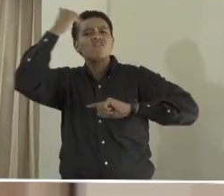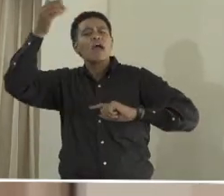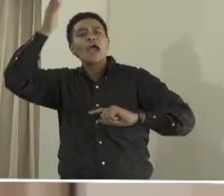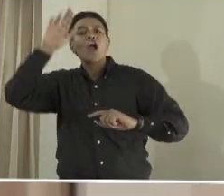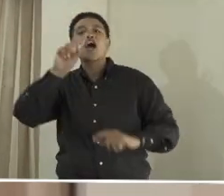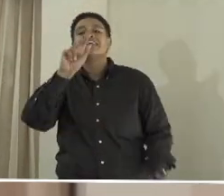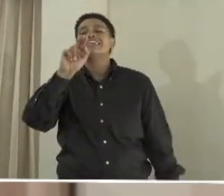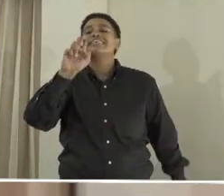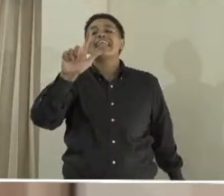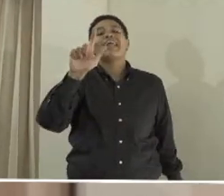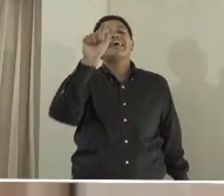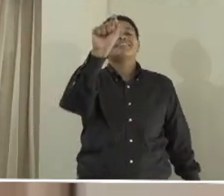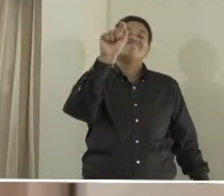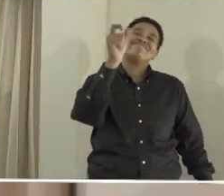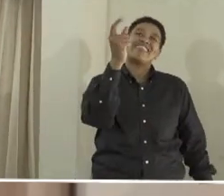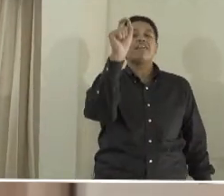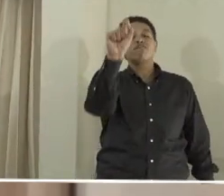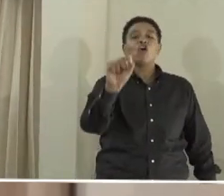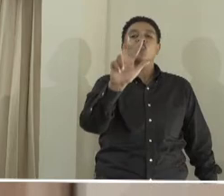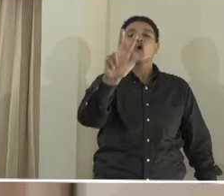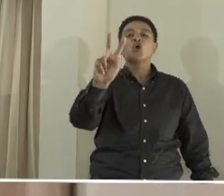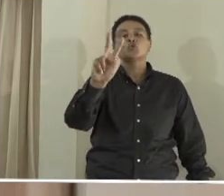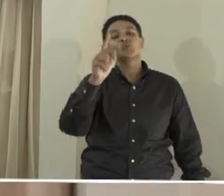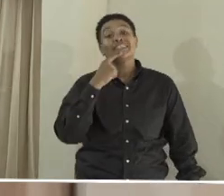Daniel 11:32 tells us,